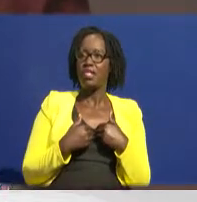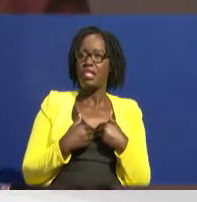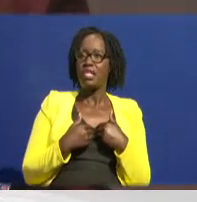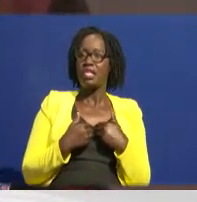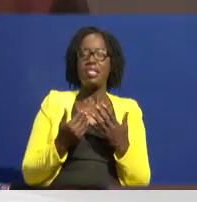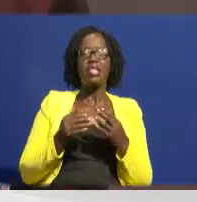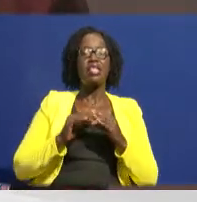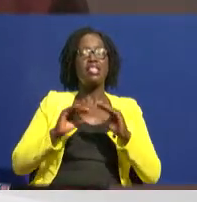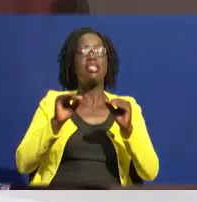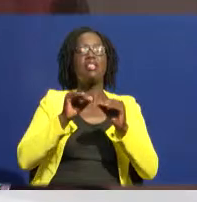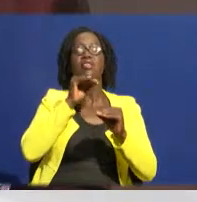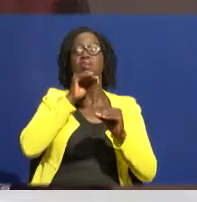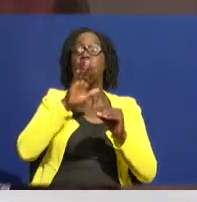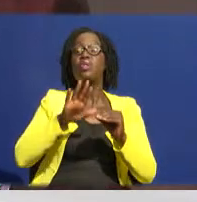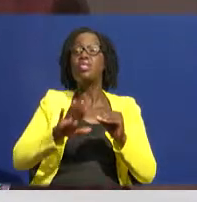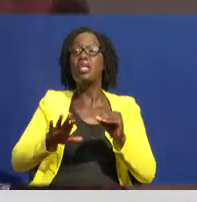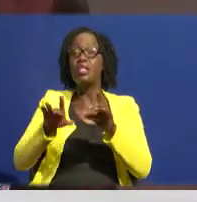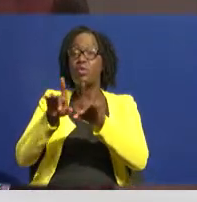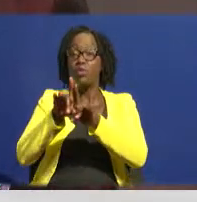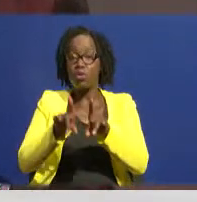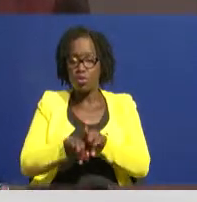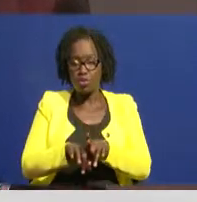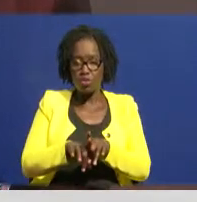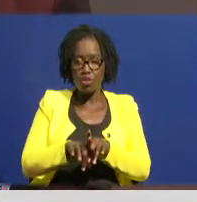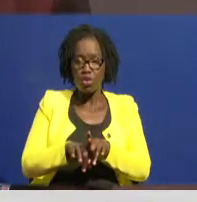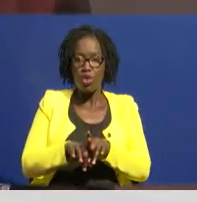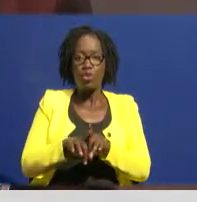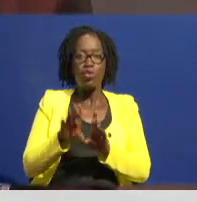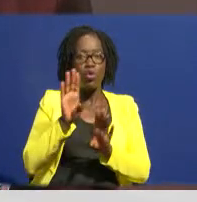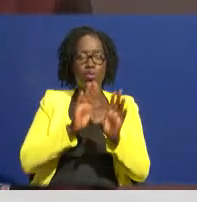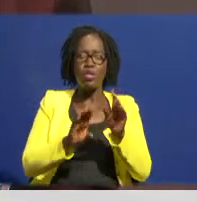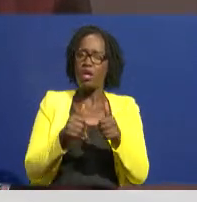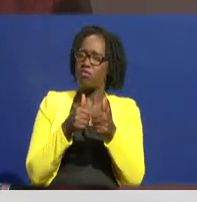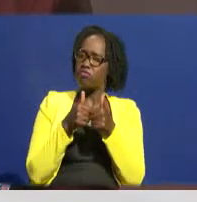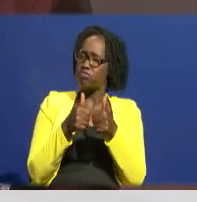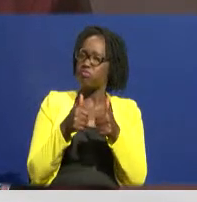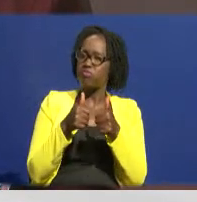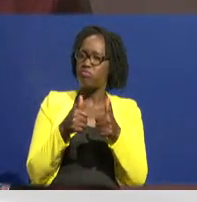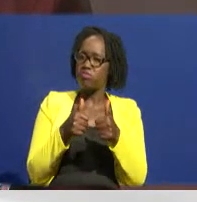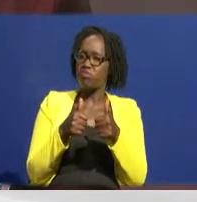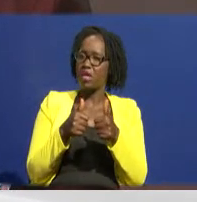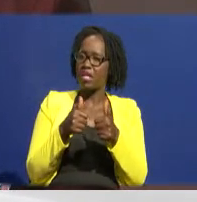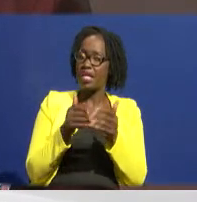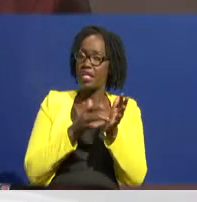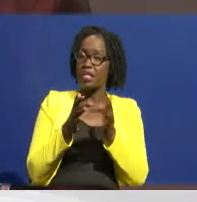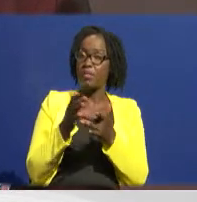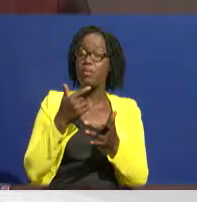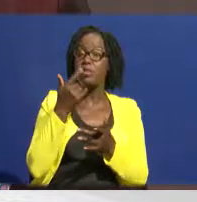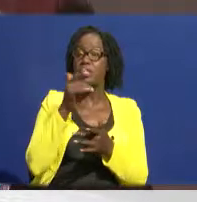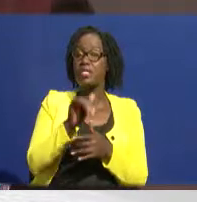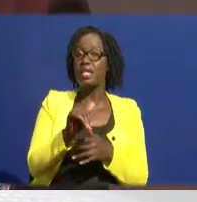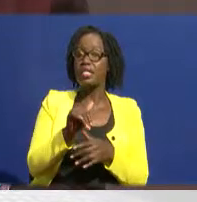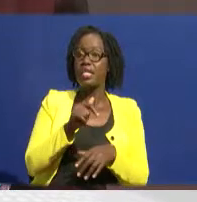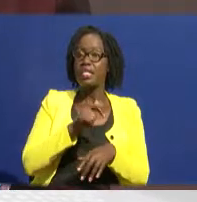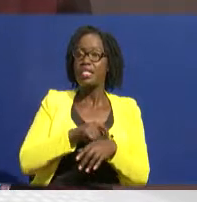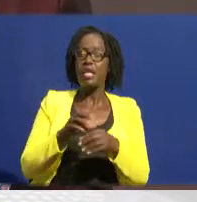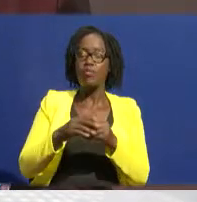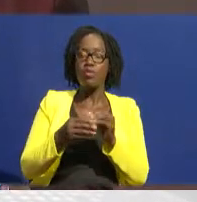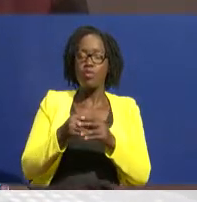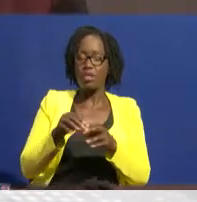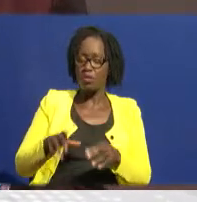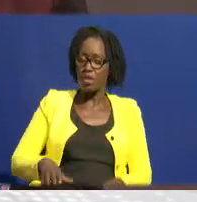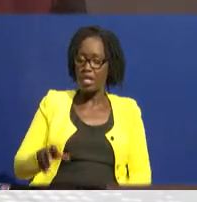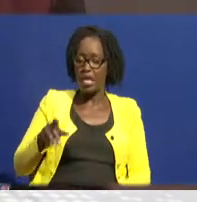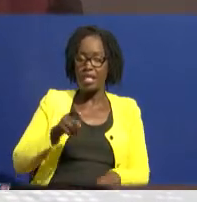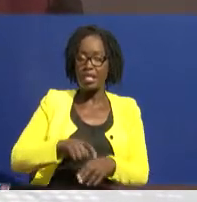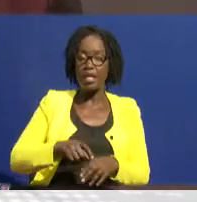even the boy child also to be morally upright. Because actually, even the Bible tells us that when we mold them when they are younger, even when